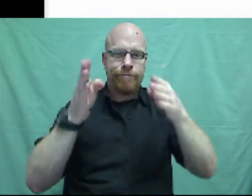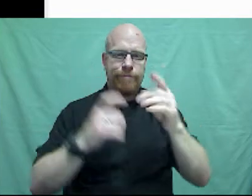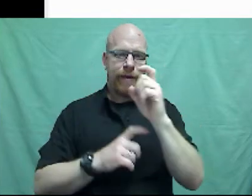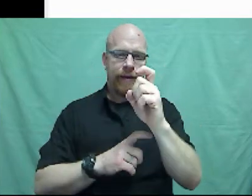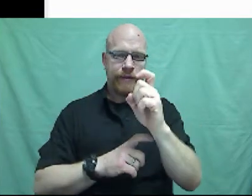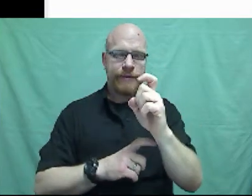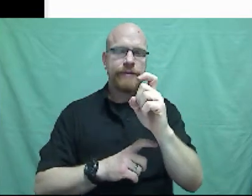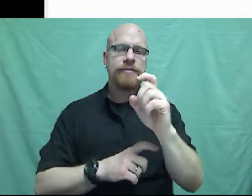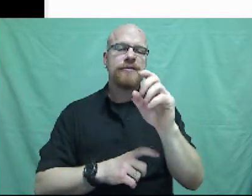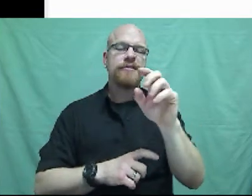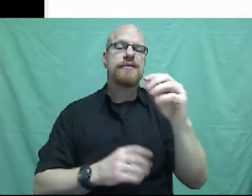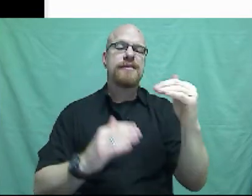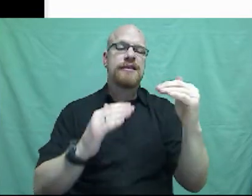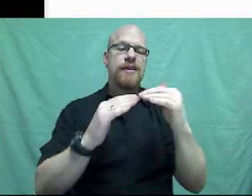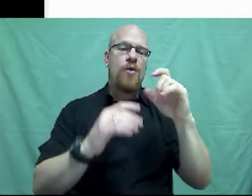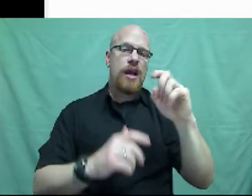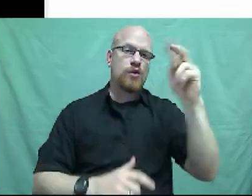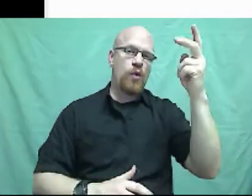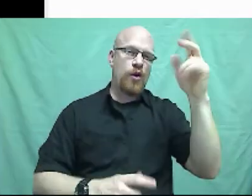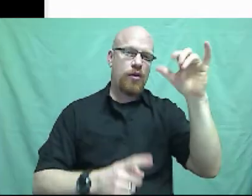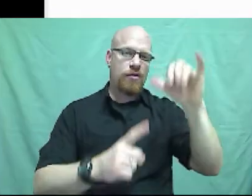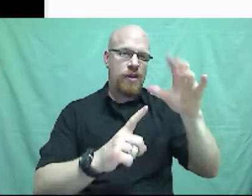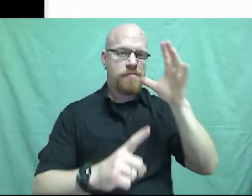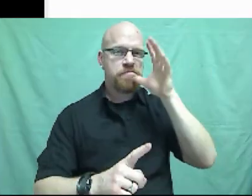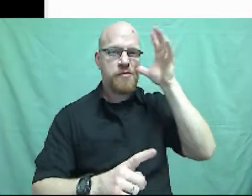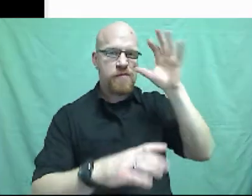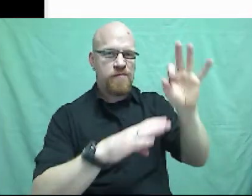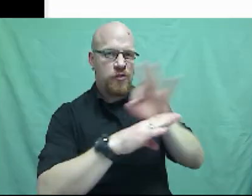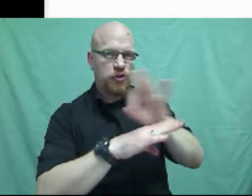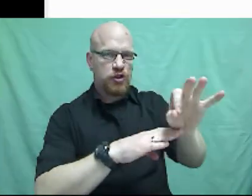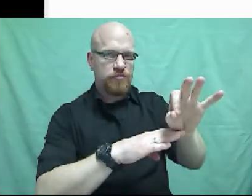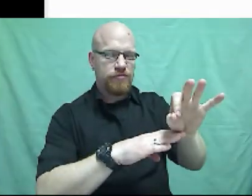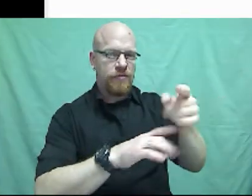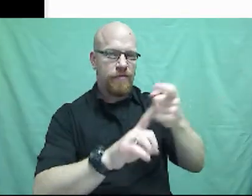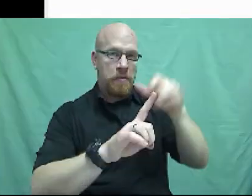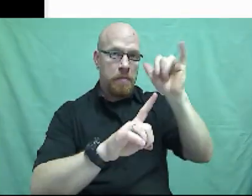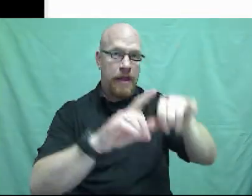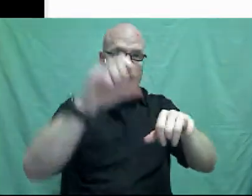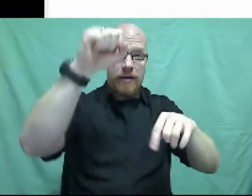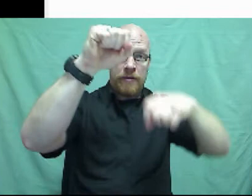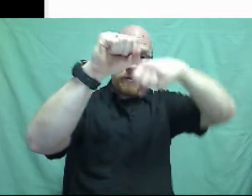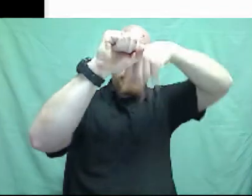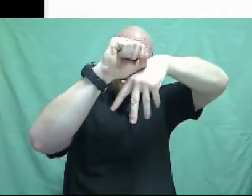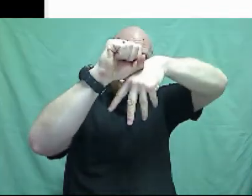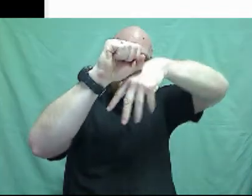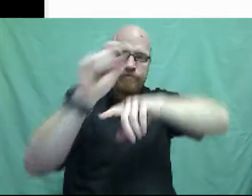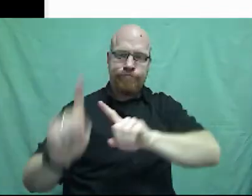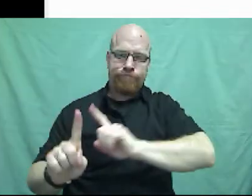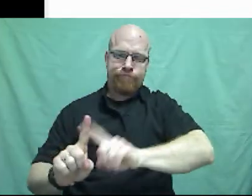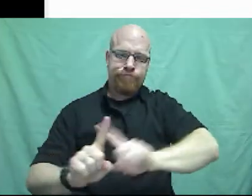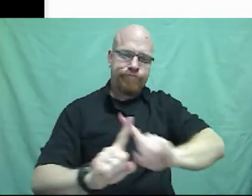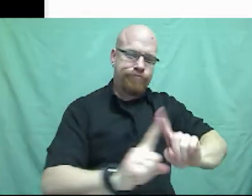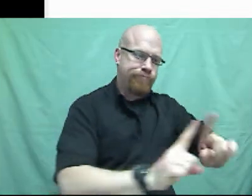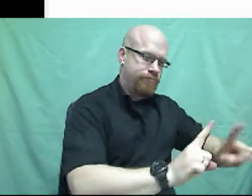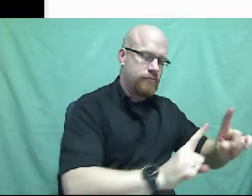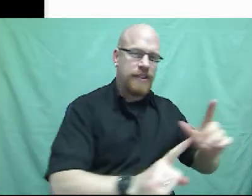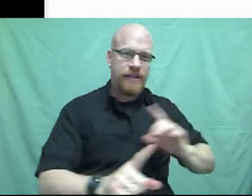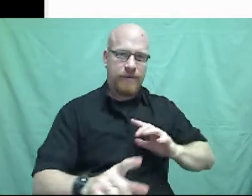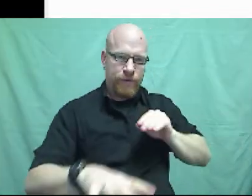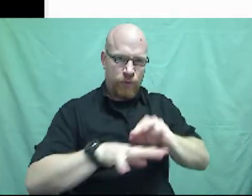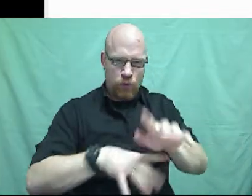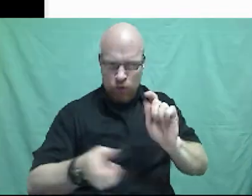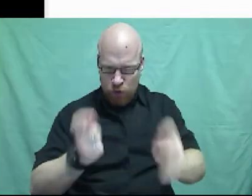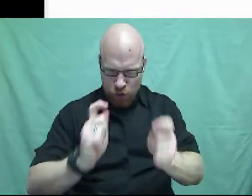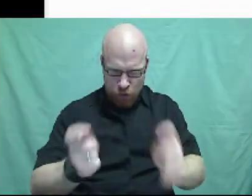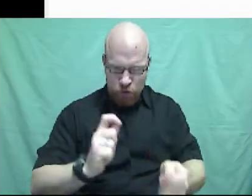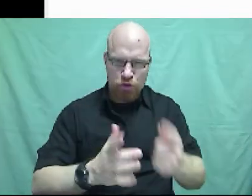um, and a graph of them, which are parabolas. We have f of x equals x squared as our parent function, we